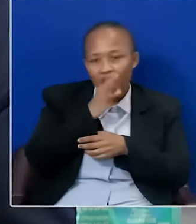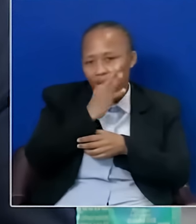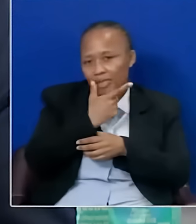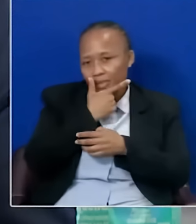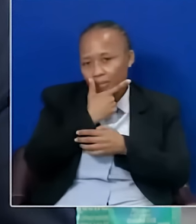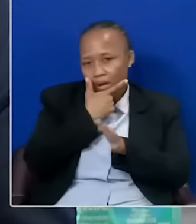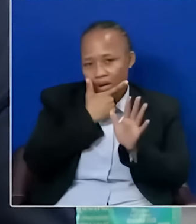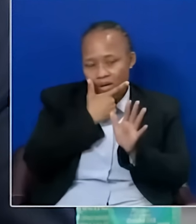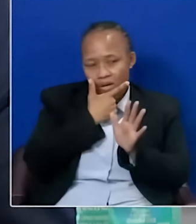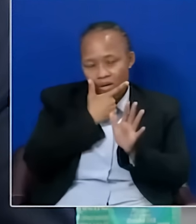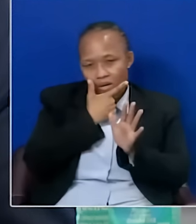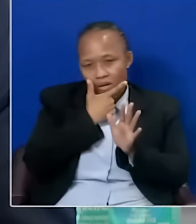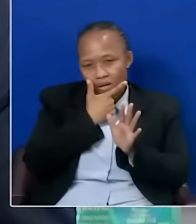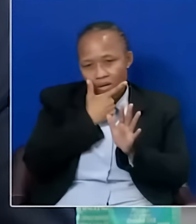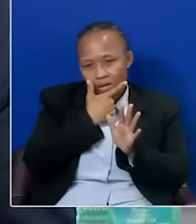2nd